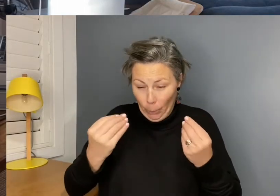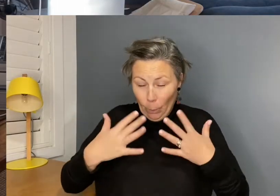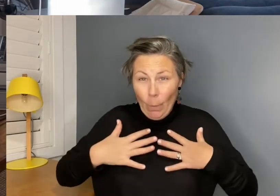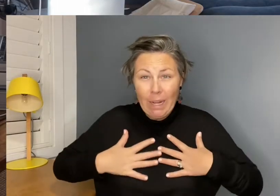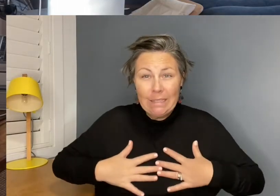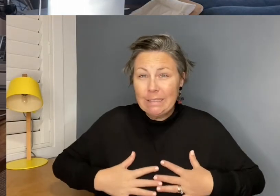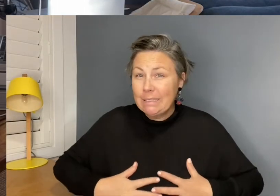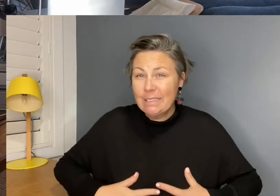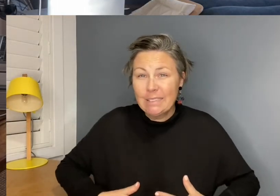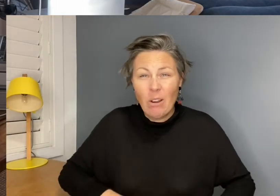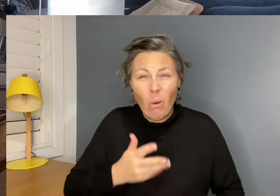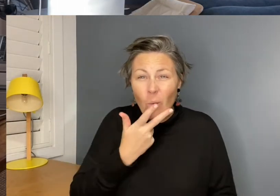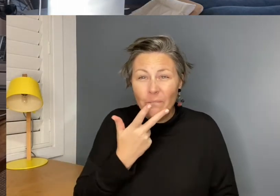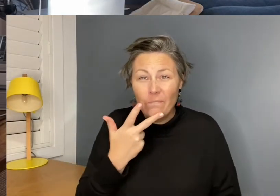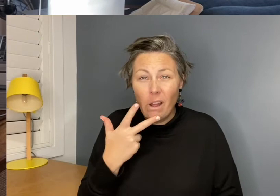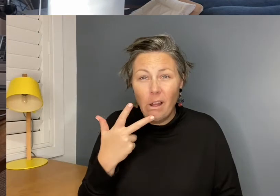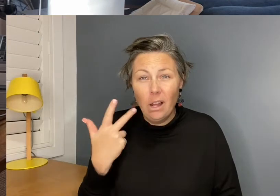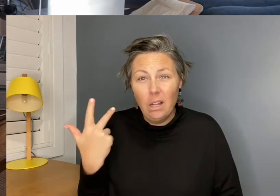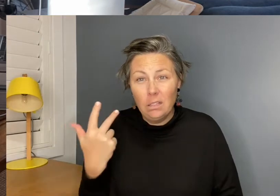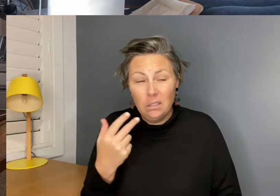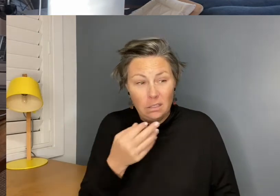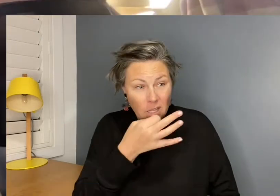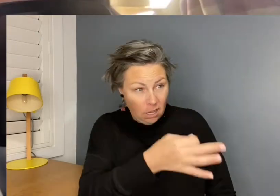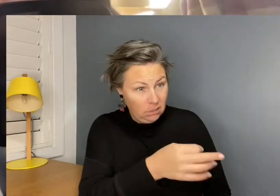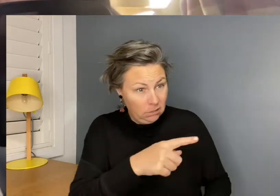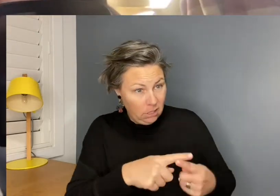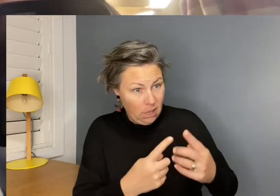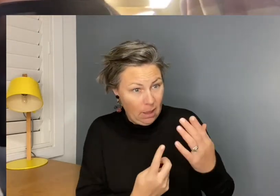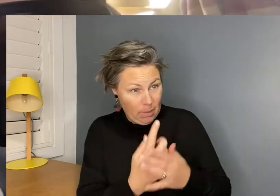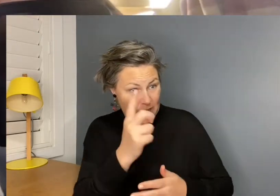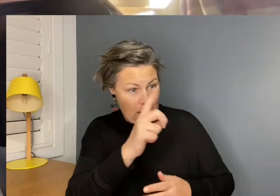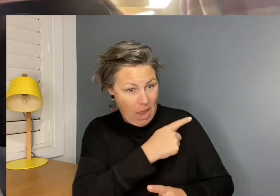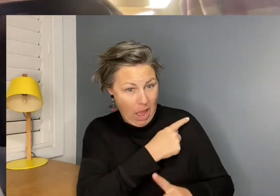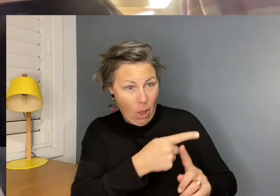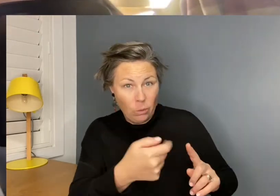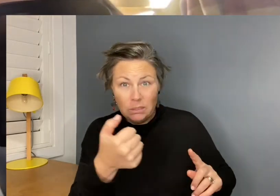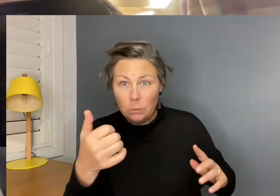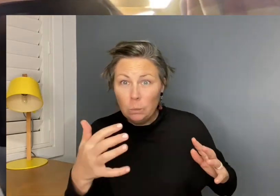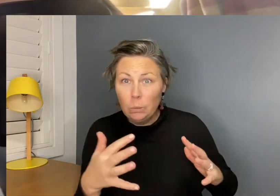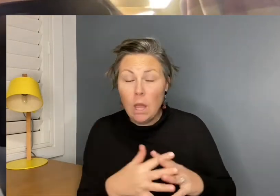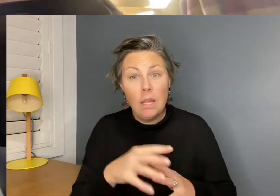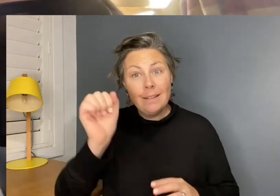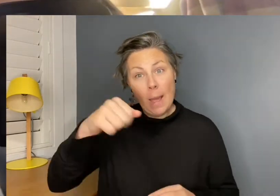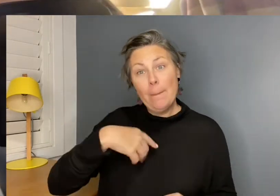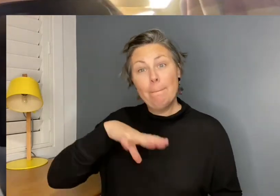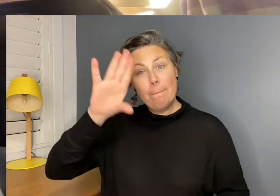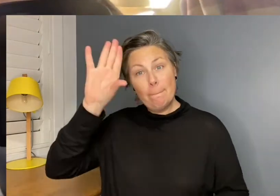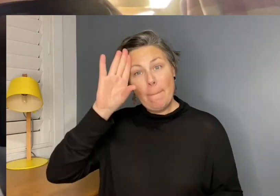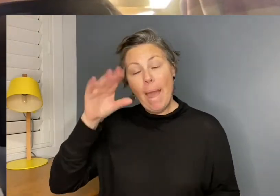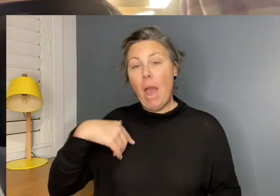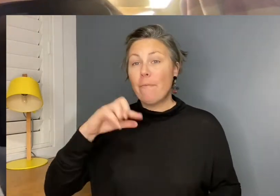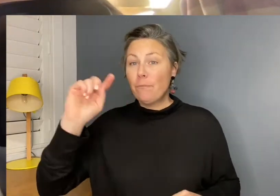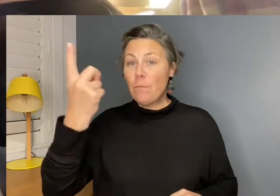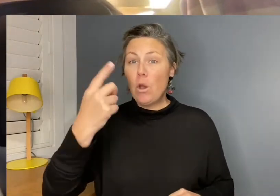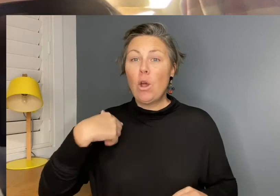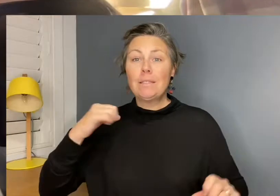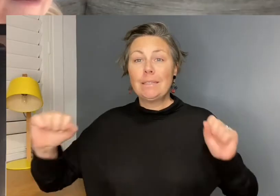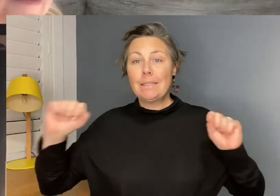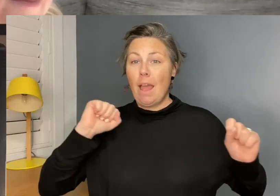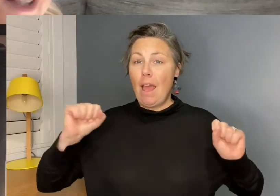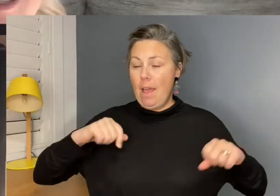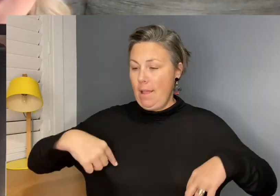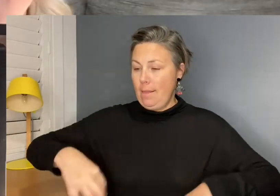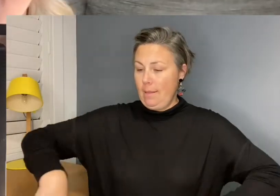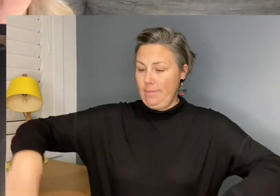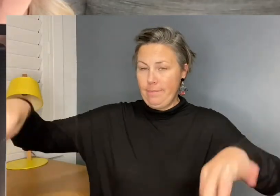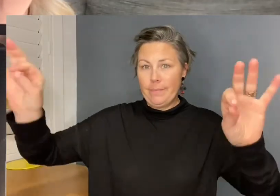so awful And to that's wake still up. happening 6 weeks in. It's still for you, happening. Yeah. I put a towel down on the bed every night before I go to bed. Like, it's full on. Yeah.